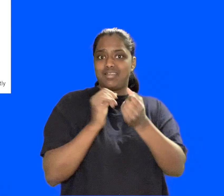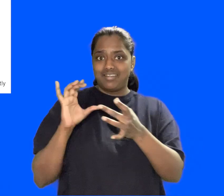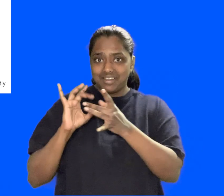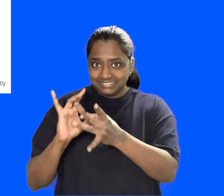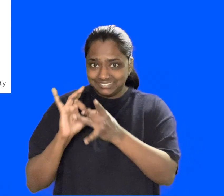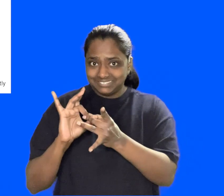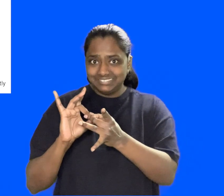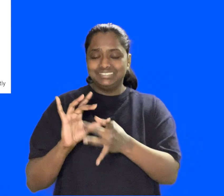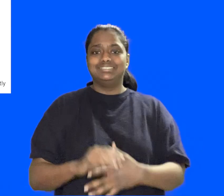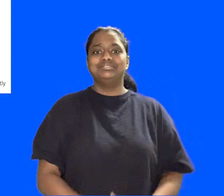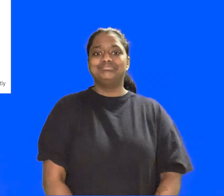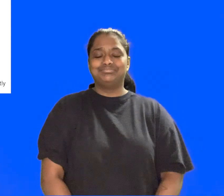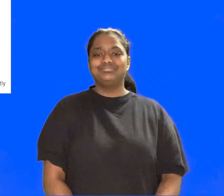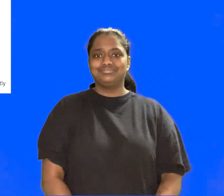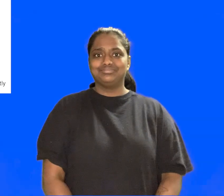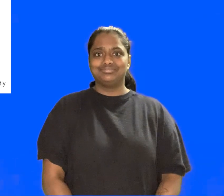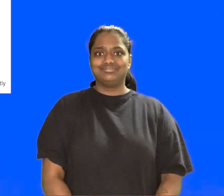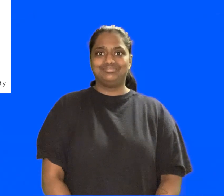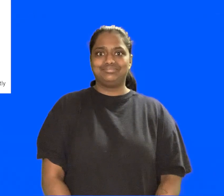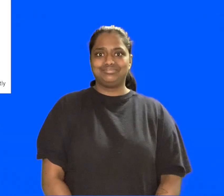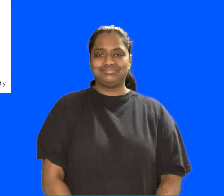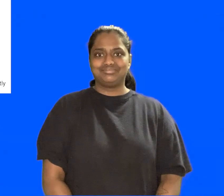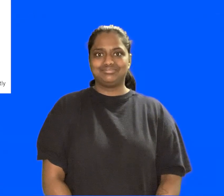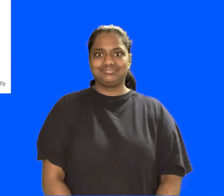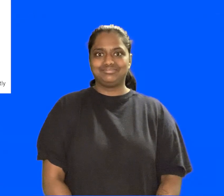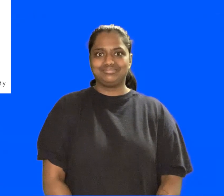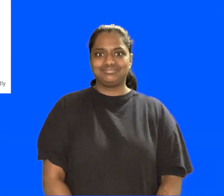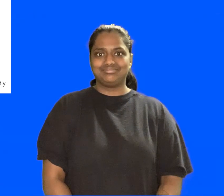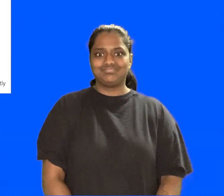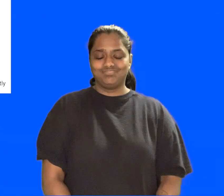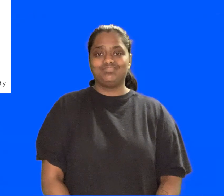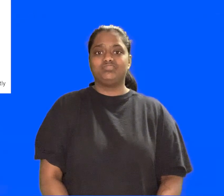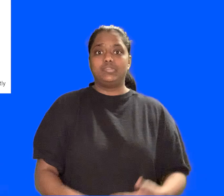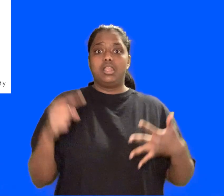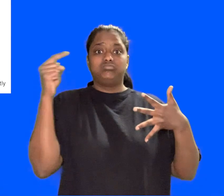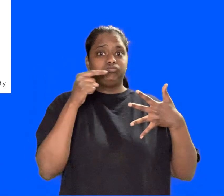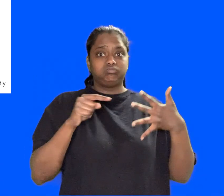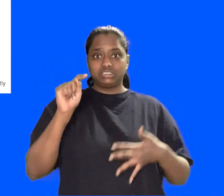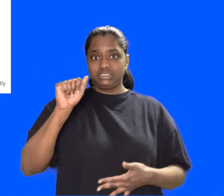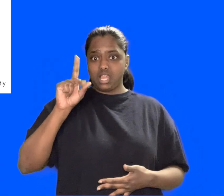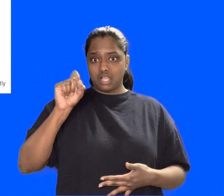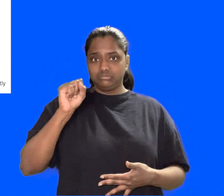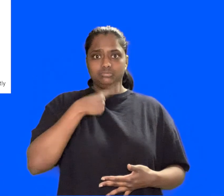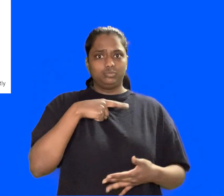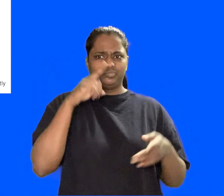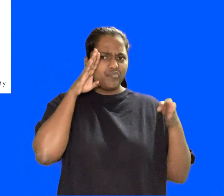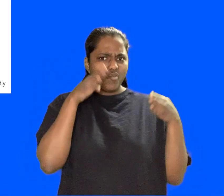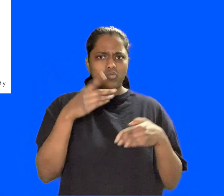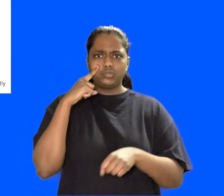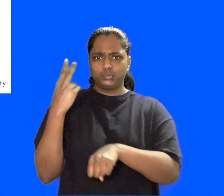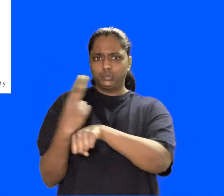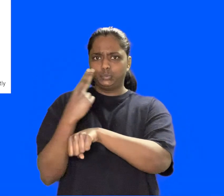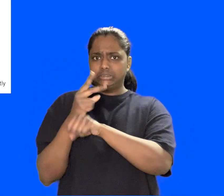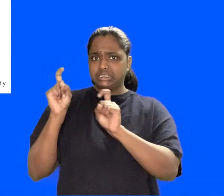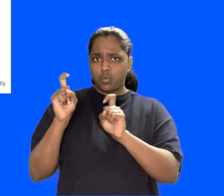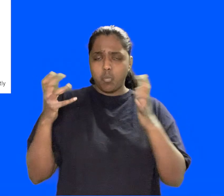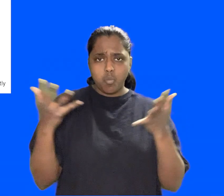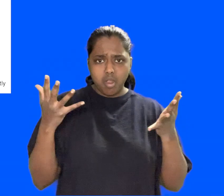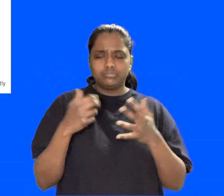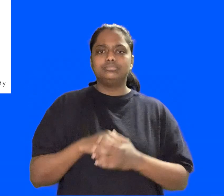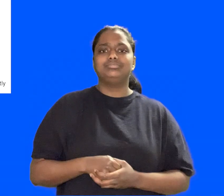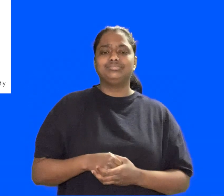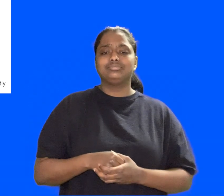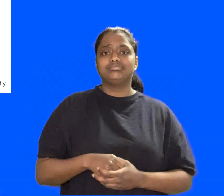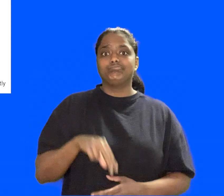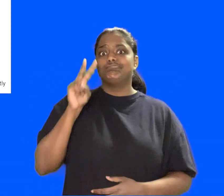Connector profile, responding to other artists' icebreakers, and finally, we wanted to do some A/B testing to know whether they preferred to reply